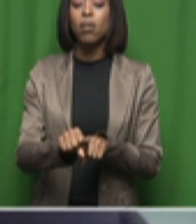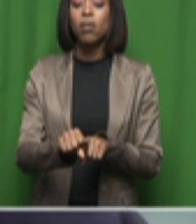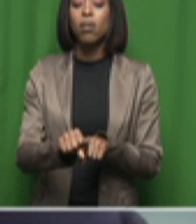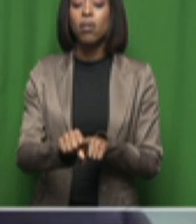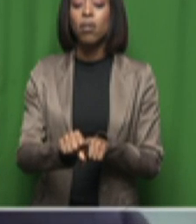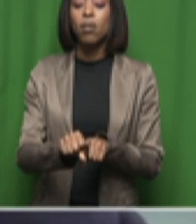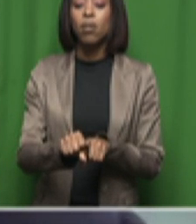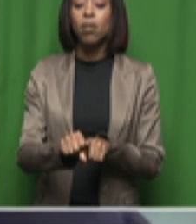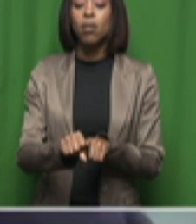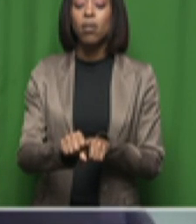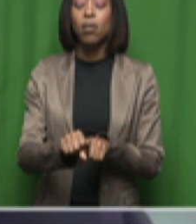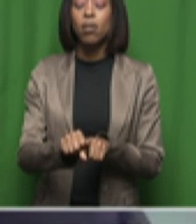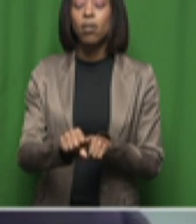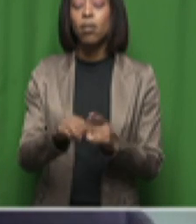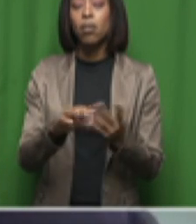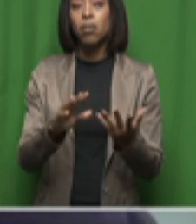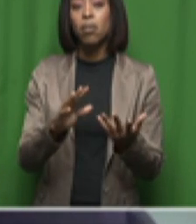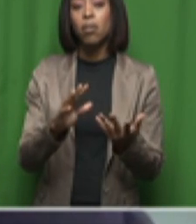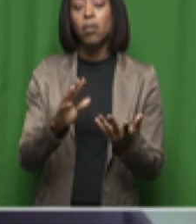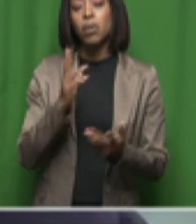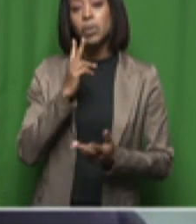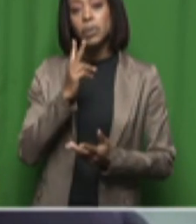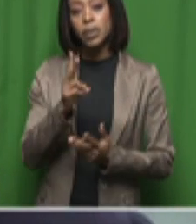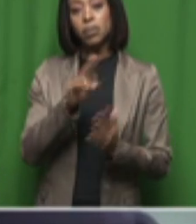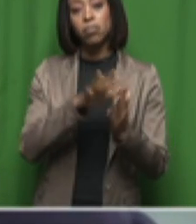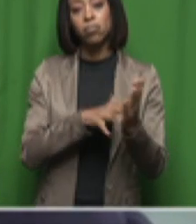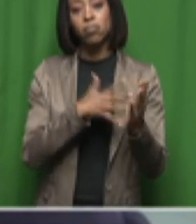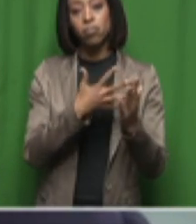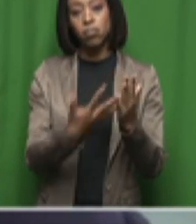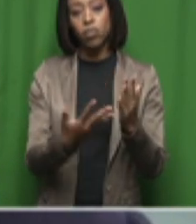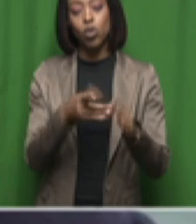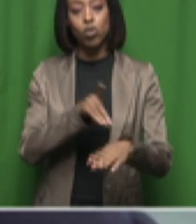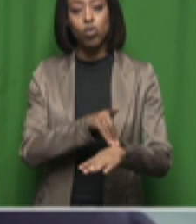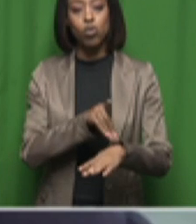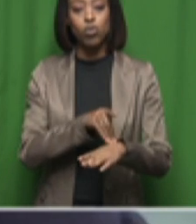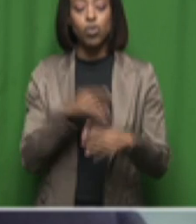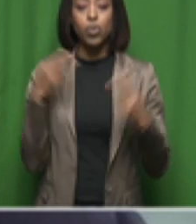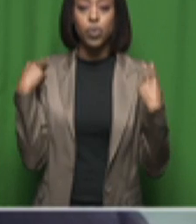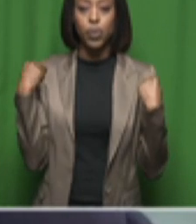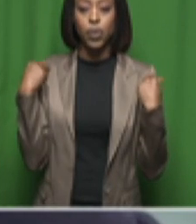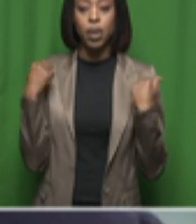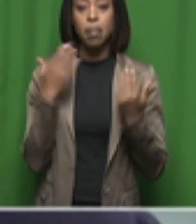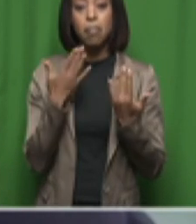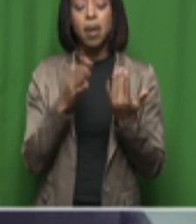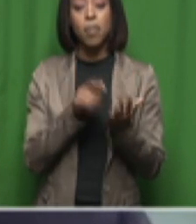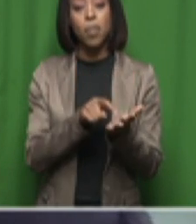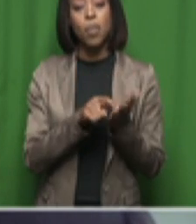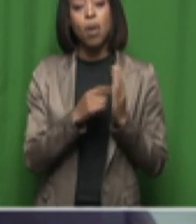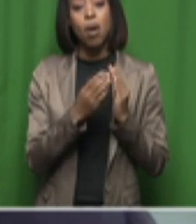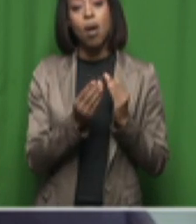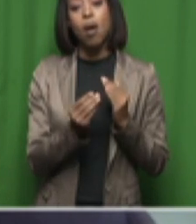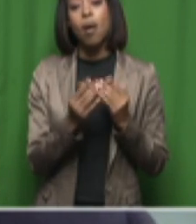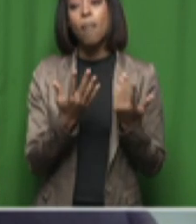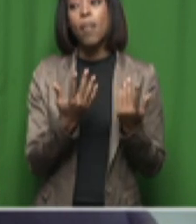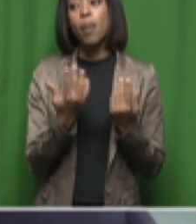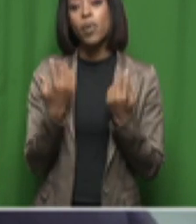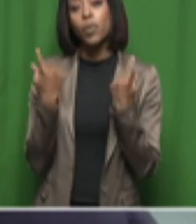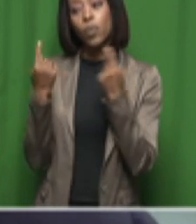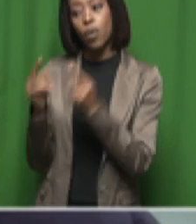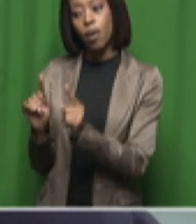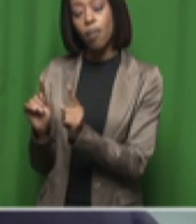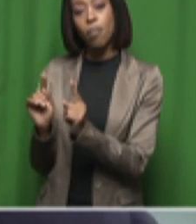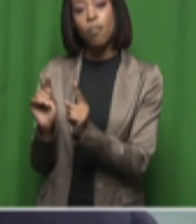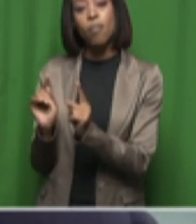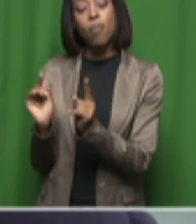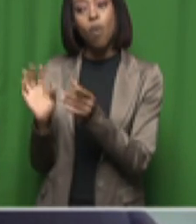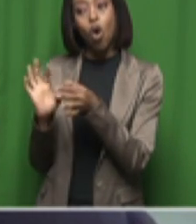being able to see the schedule of the caregiver. If you are requesting a caregiver to go out and